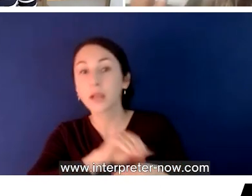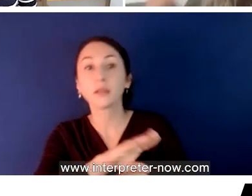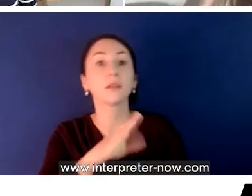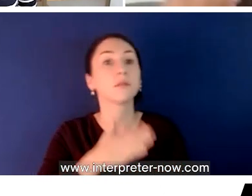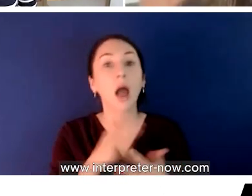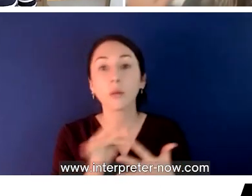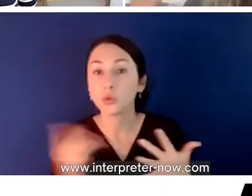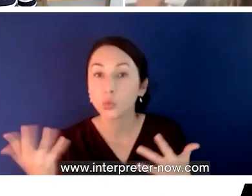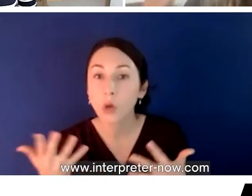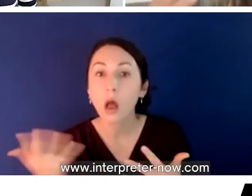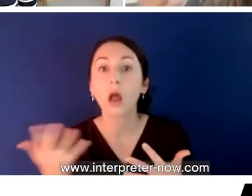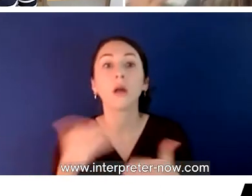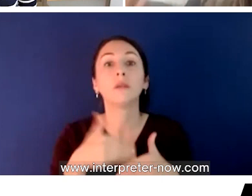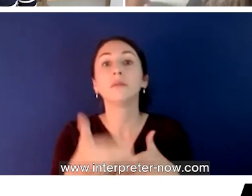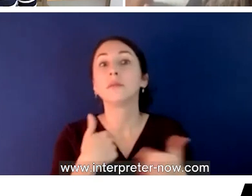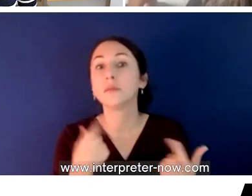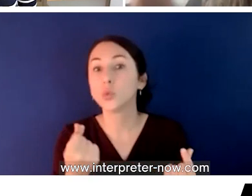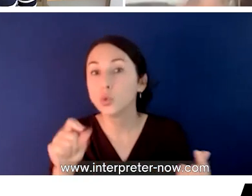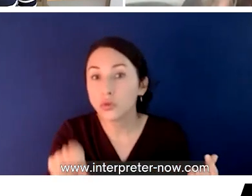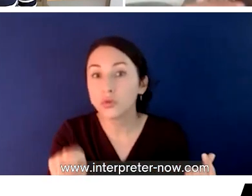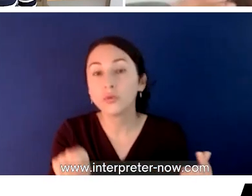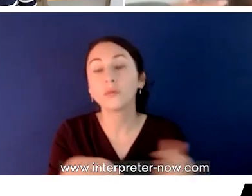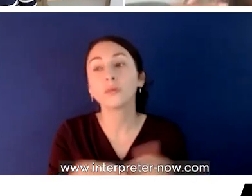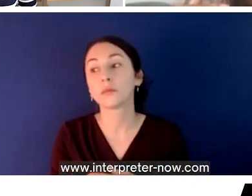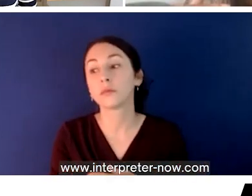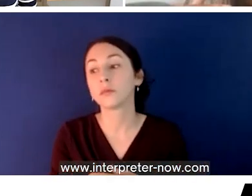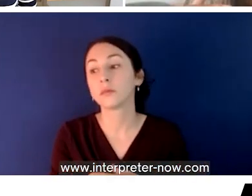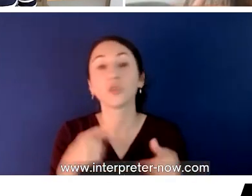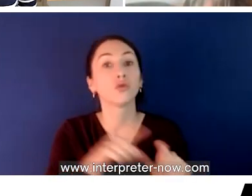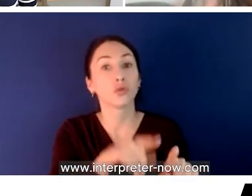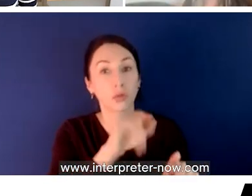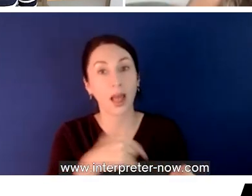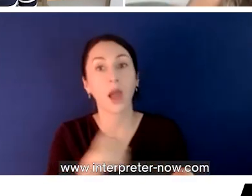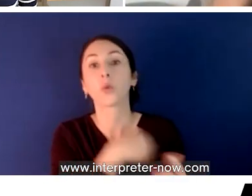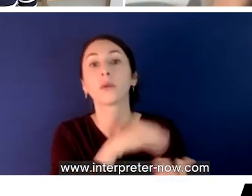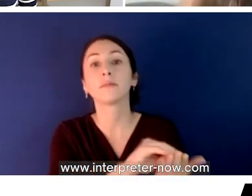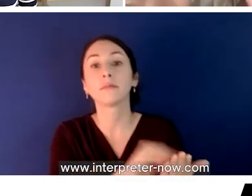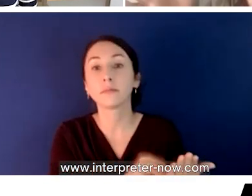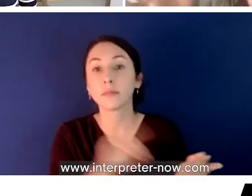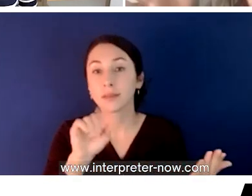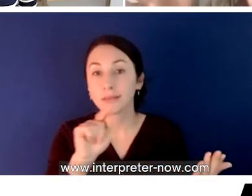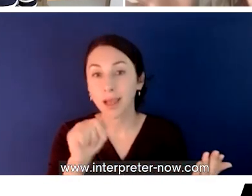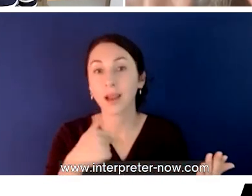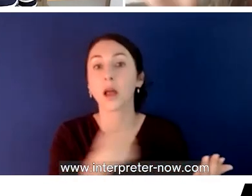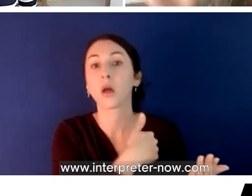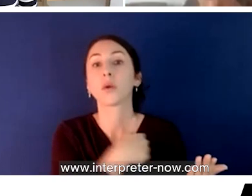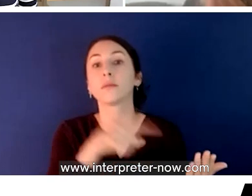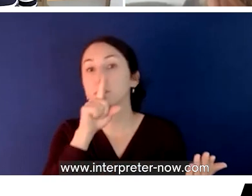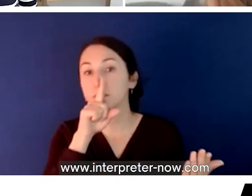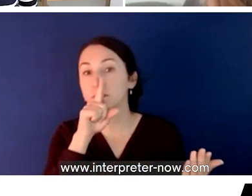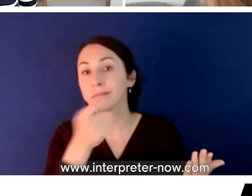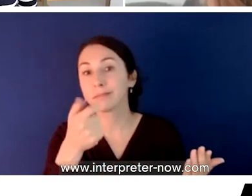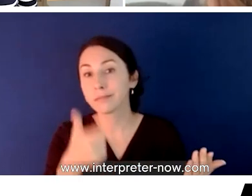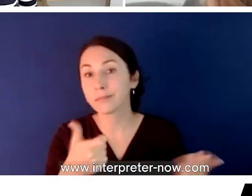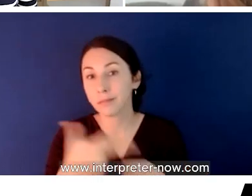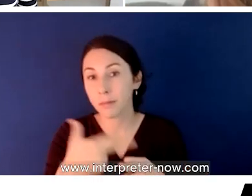come, get advice, explore their options, and figure out what their next step should be. And then while they're doing that, we gather data